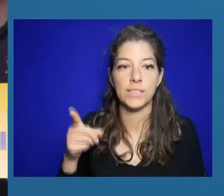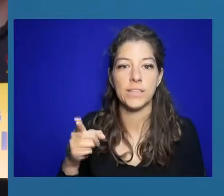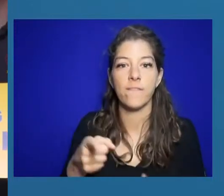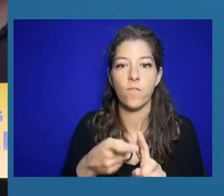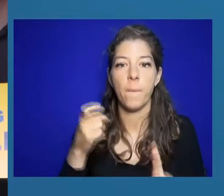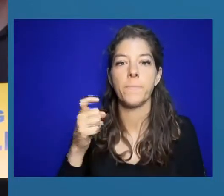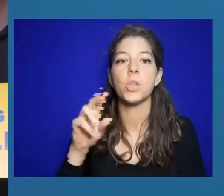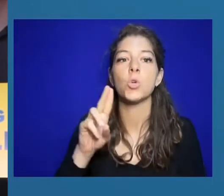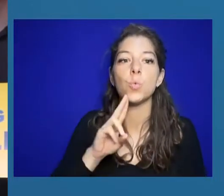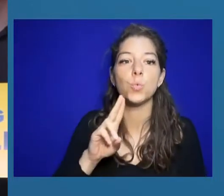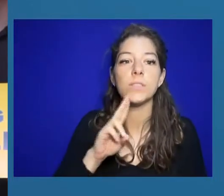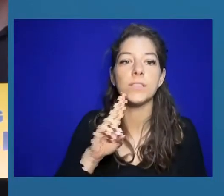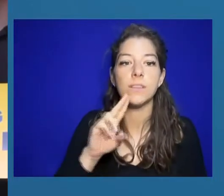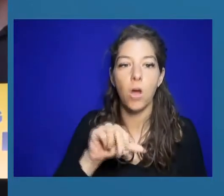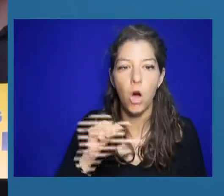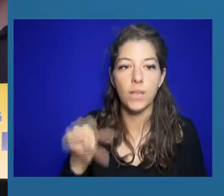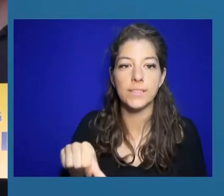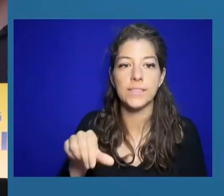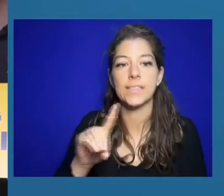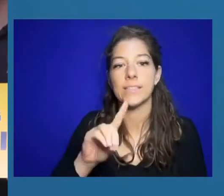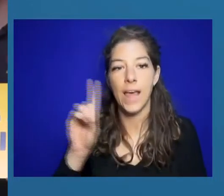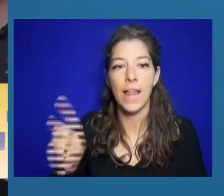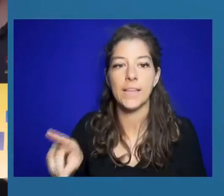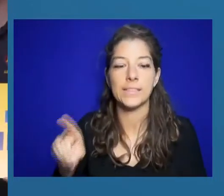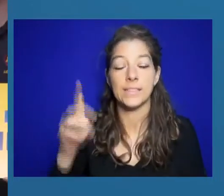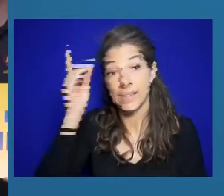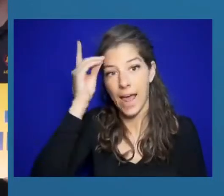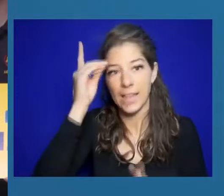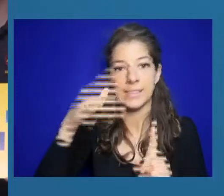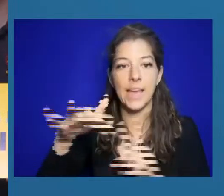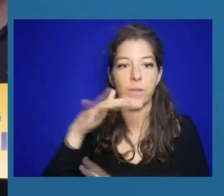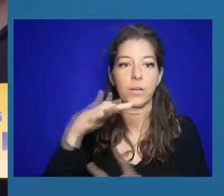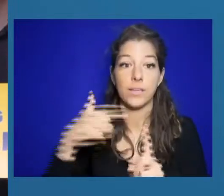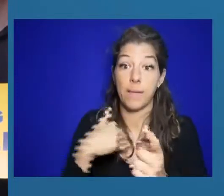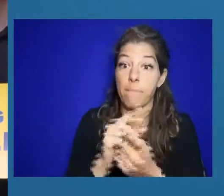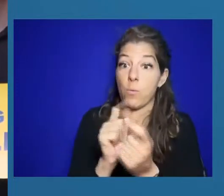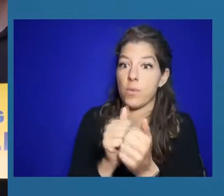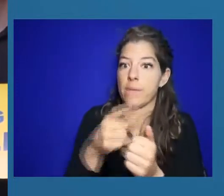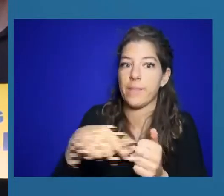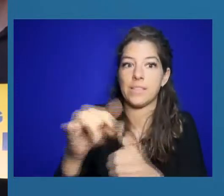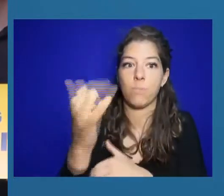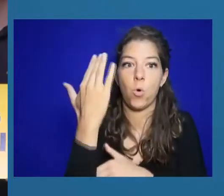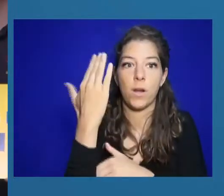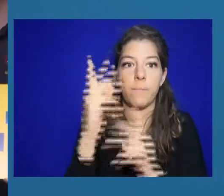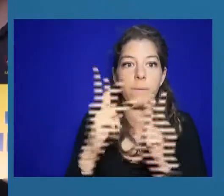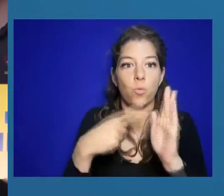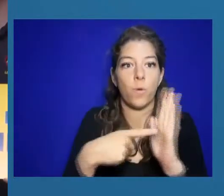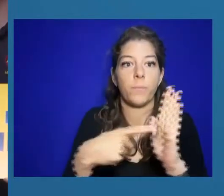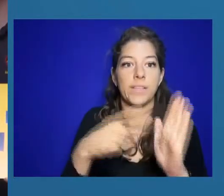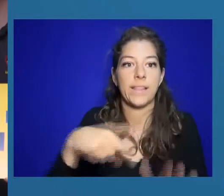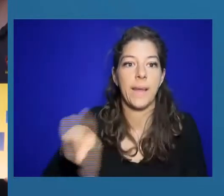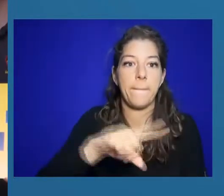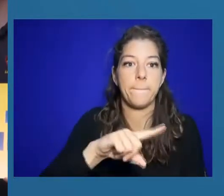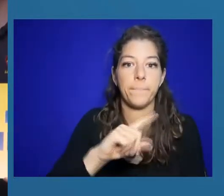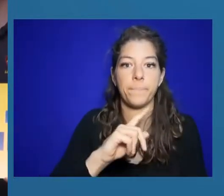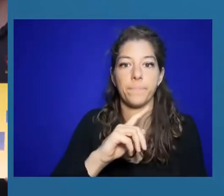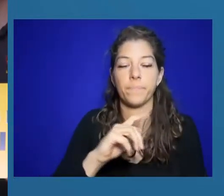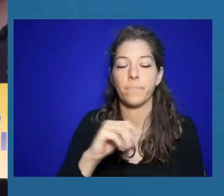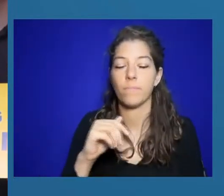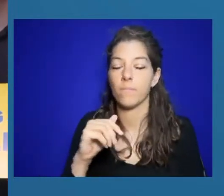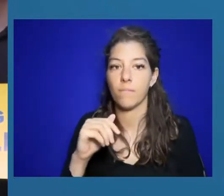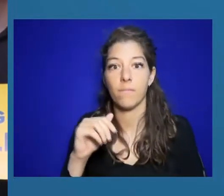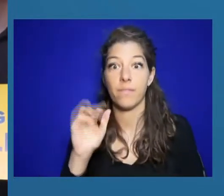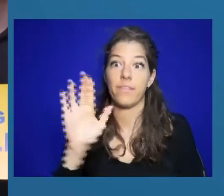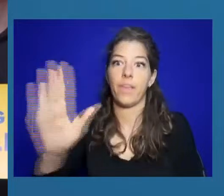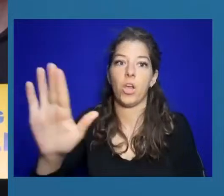Houston, Austin, and Dallas areas. I met with them this morning. I met with the people who represent them in our state legislature, their state